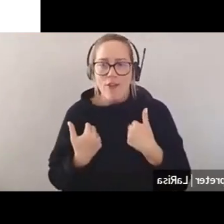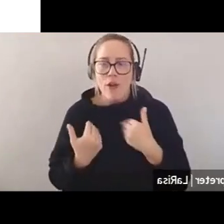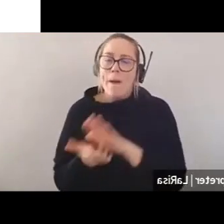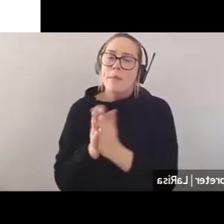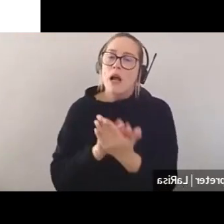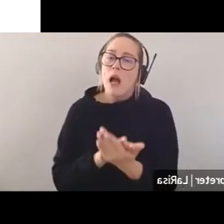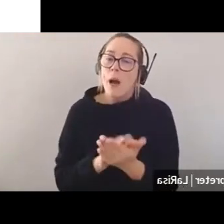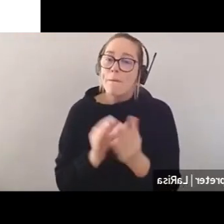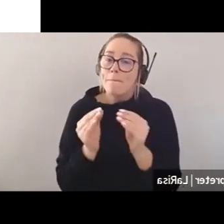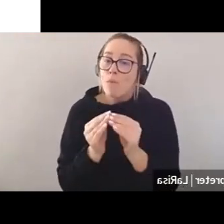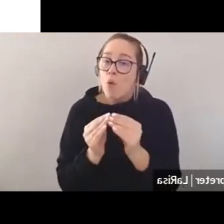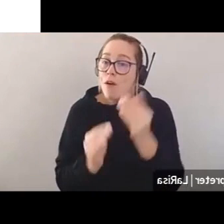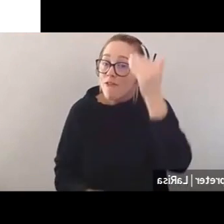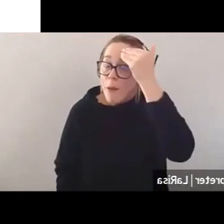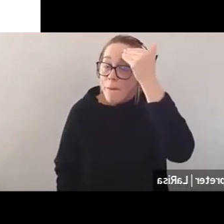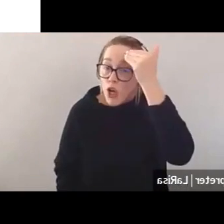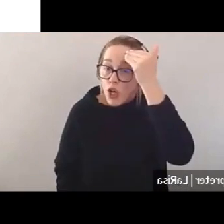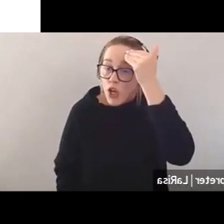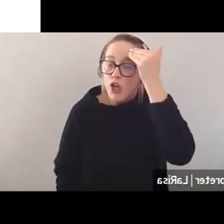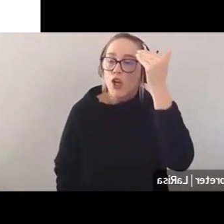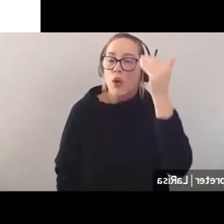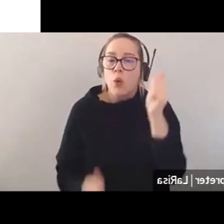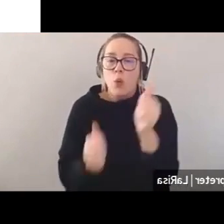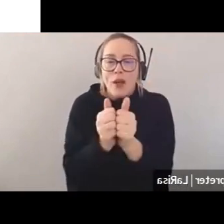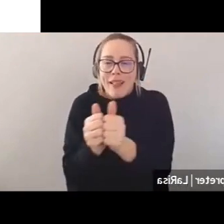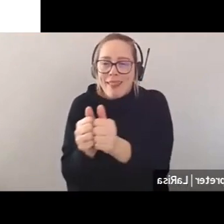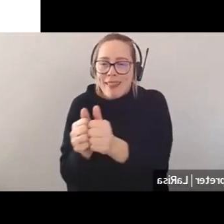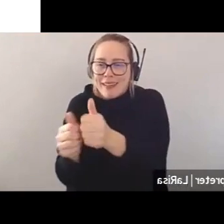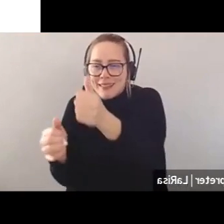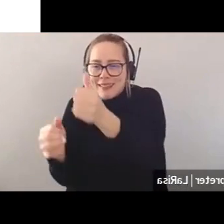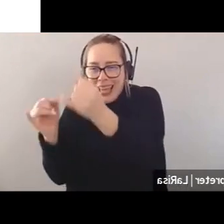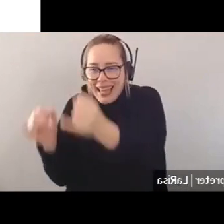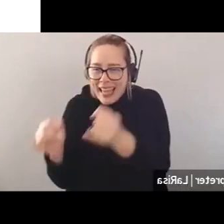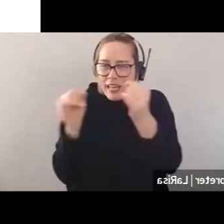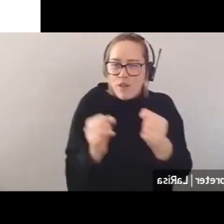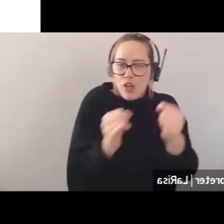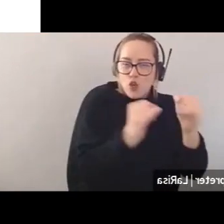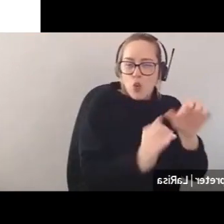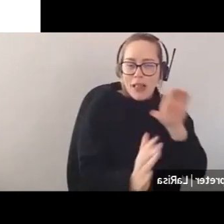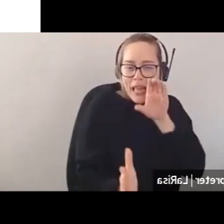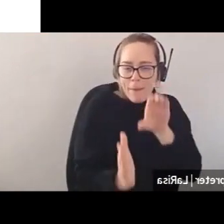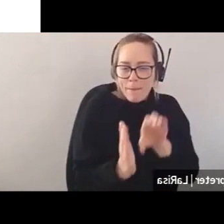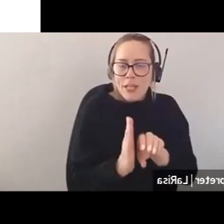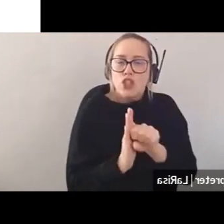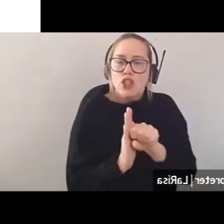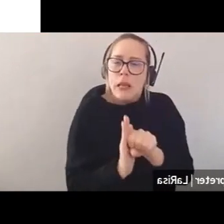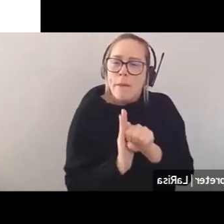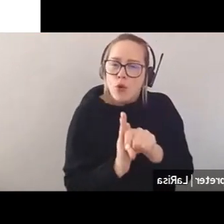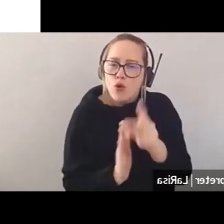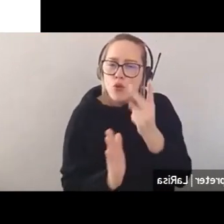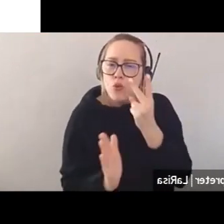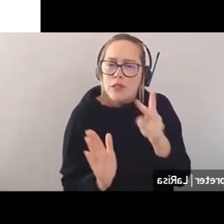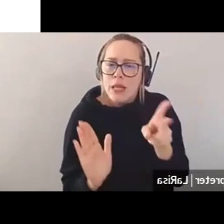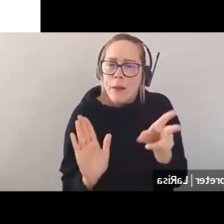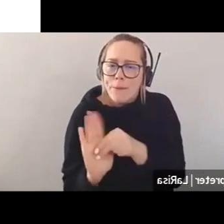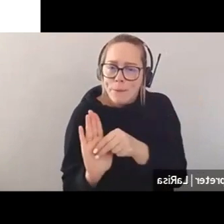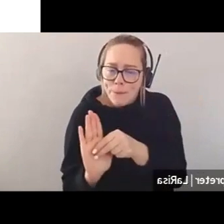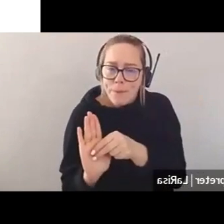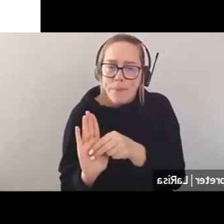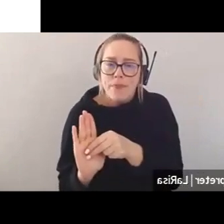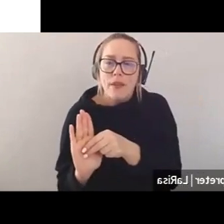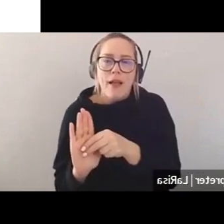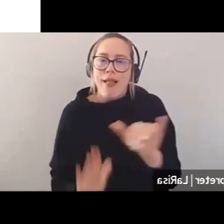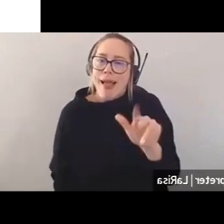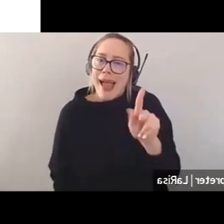That's such a helpful skill. And getting familiar with what symbols like the kosher symbol actually mean. All of those